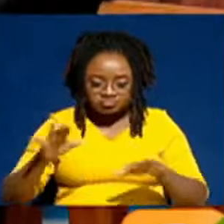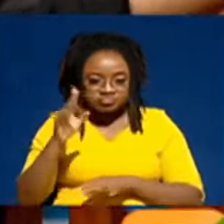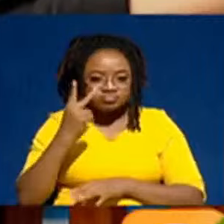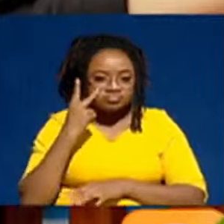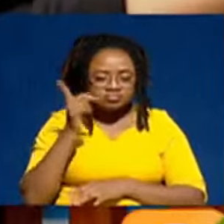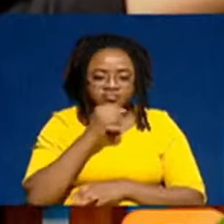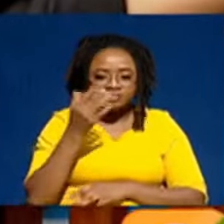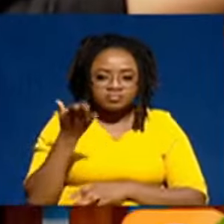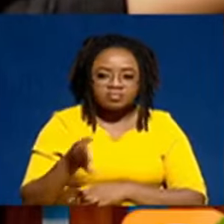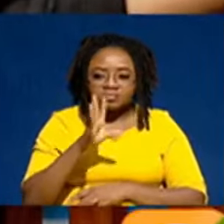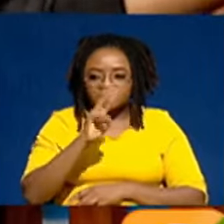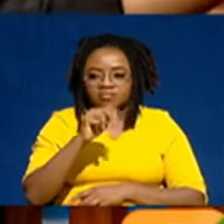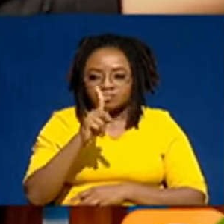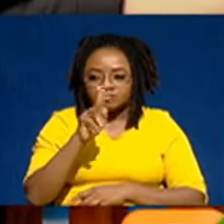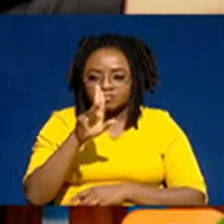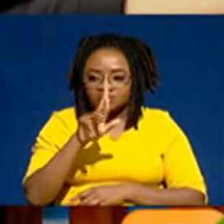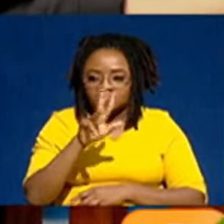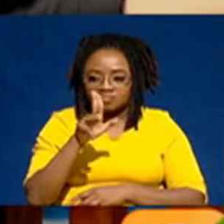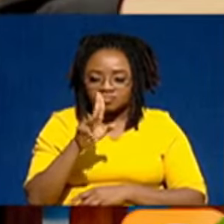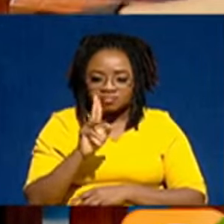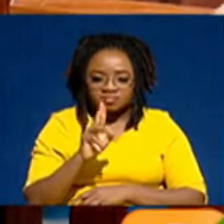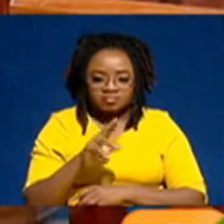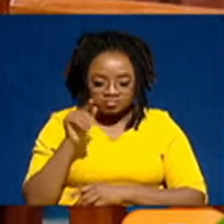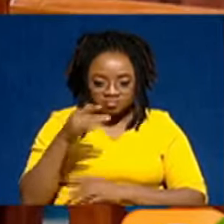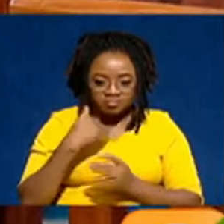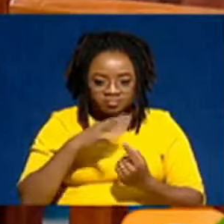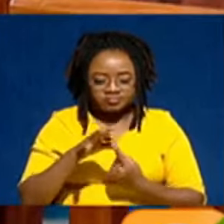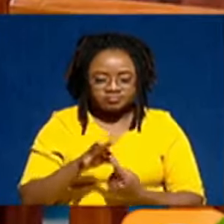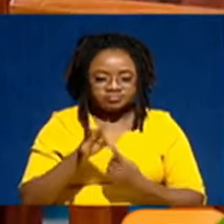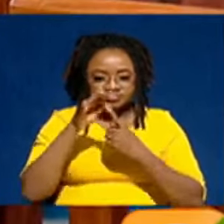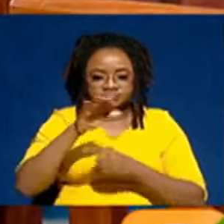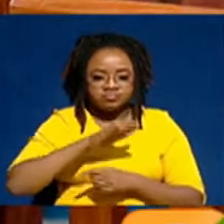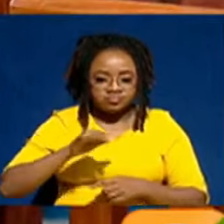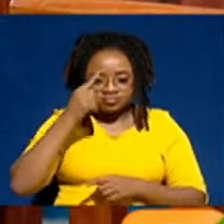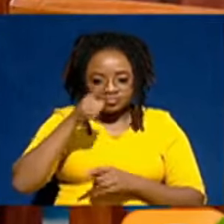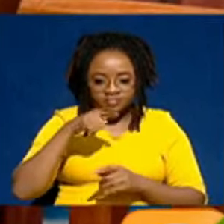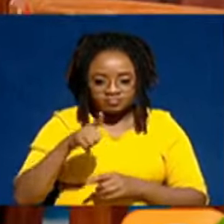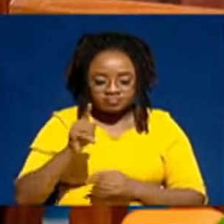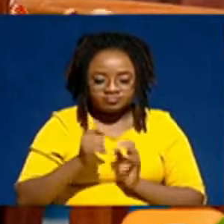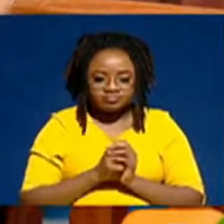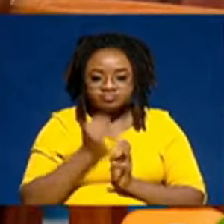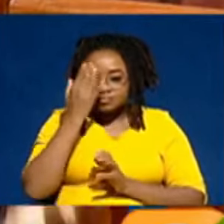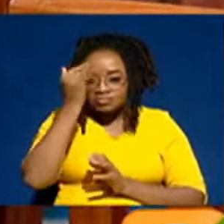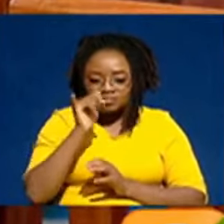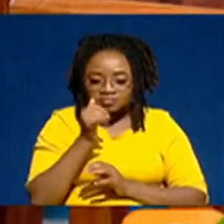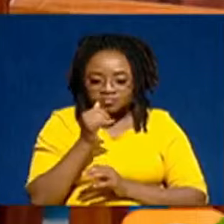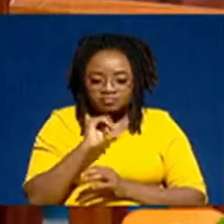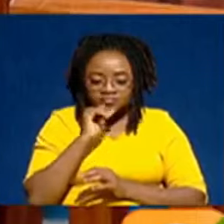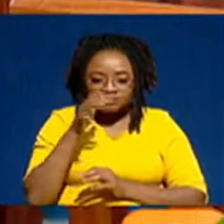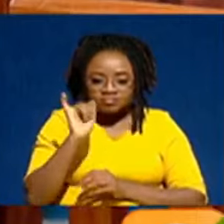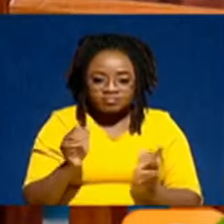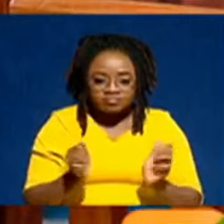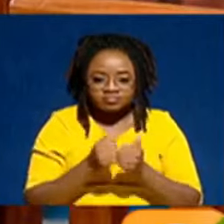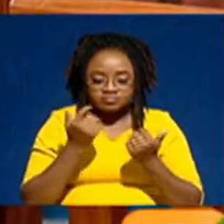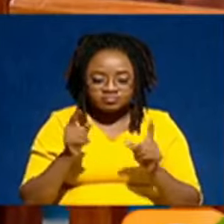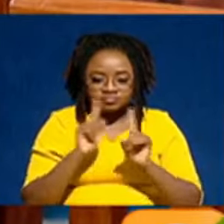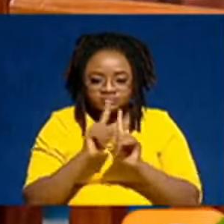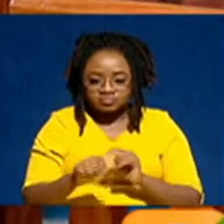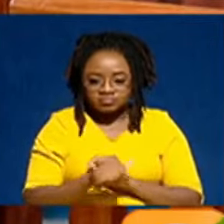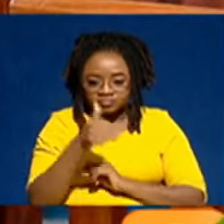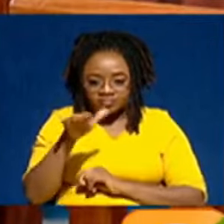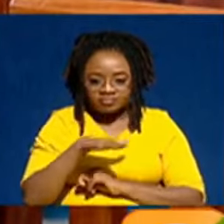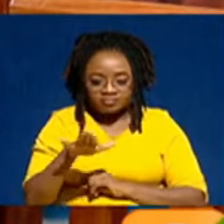Mukuru now has a special planning zone for themselves. Why should that not happen for areas? Even areas where things have gone haywire,